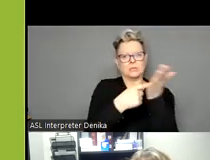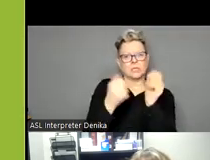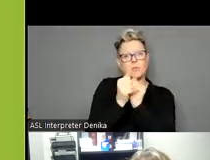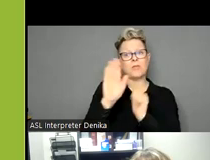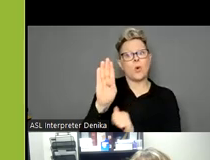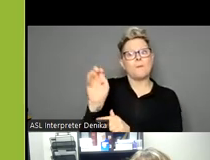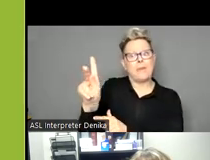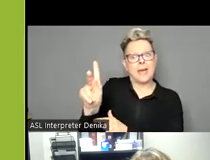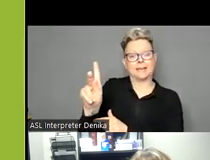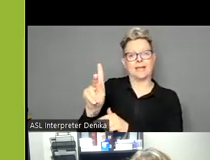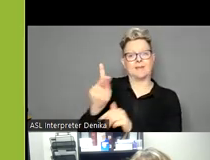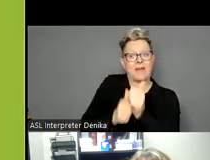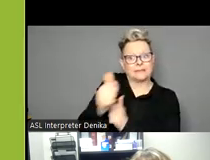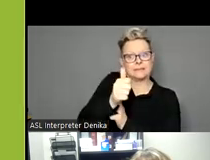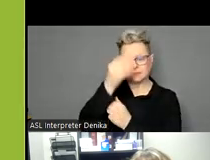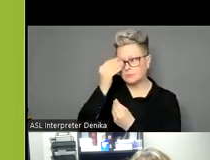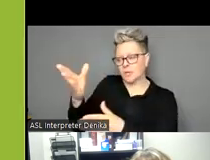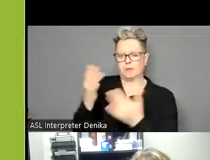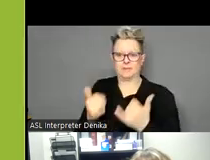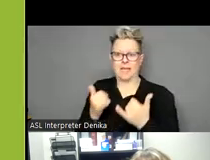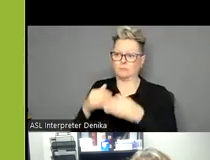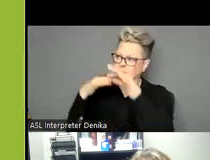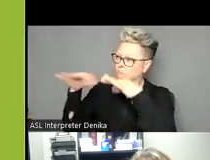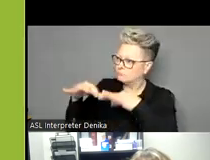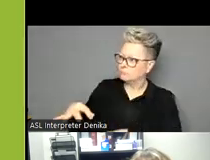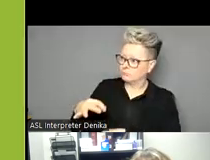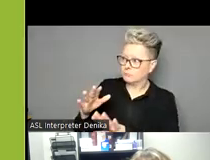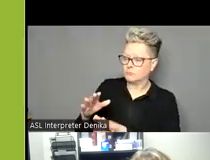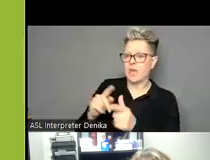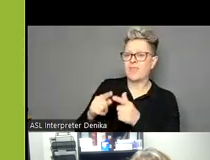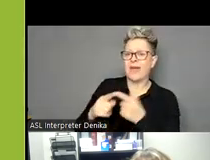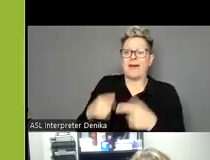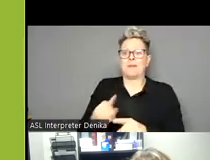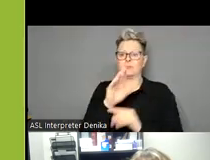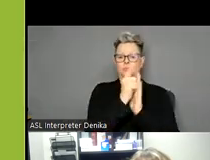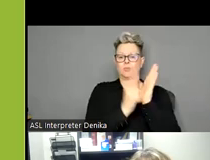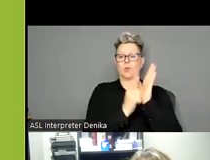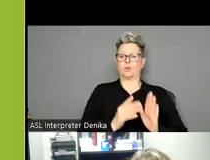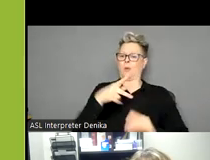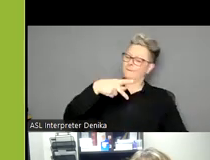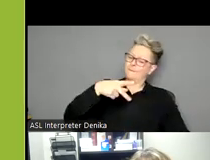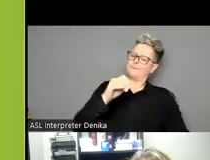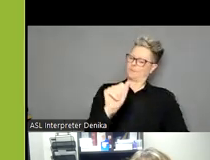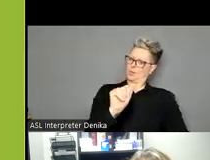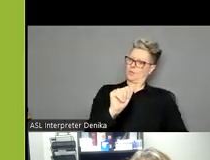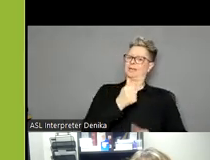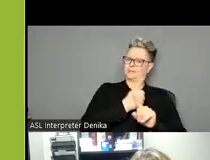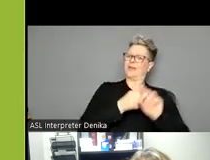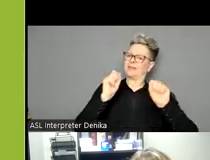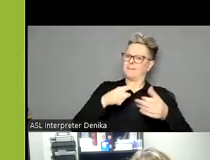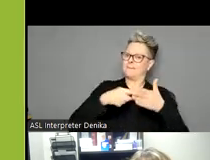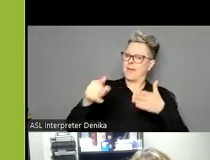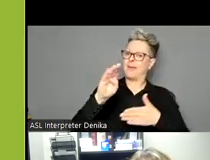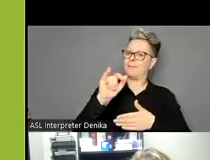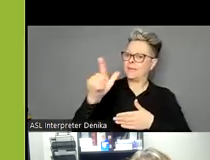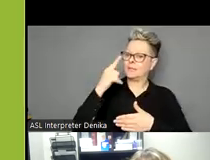in advance, such that your attorney will be able to deal with your affairs and pay bills for you when the time